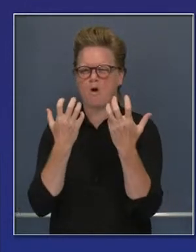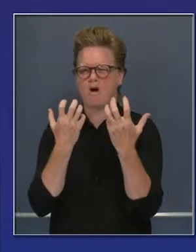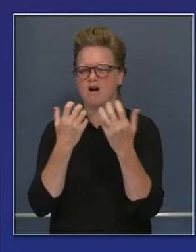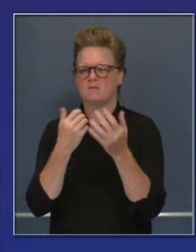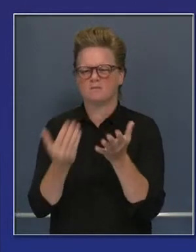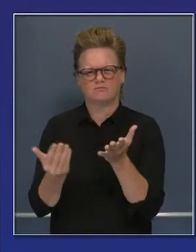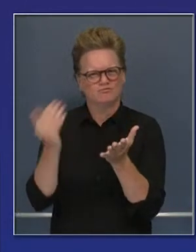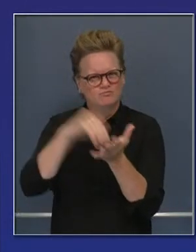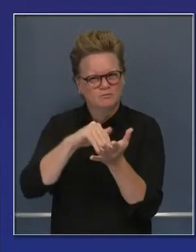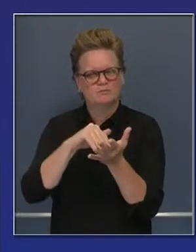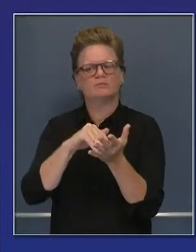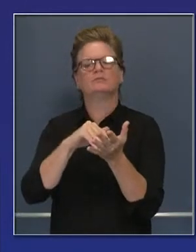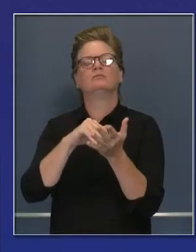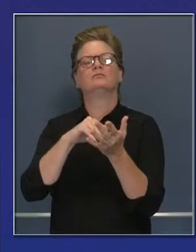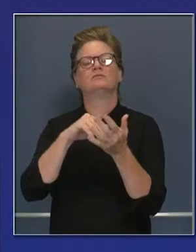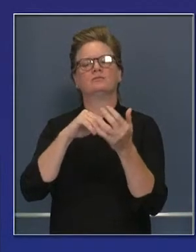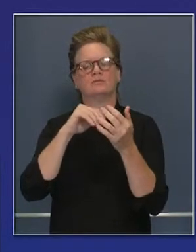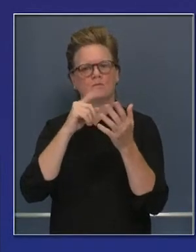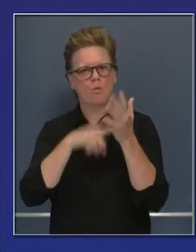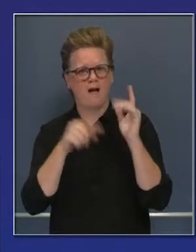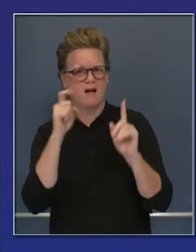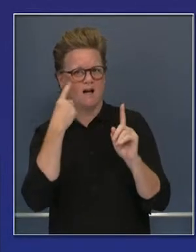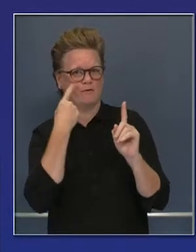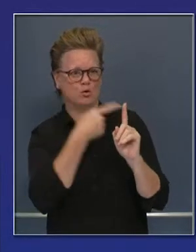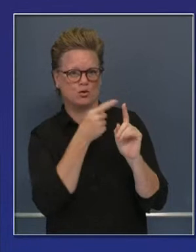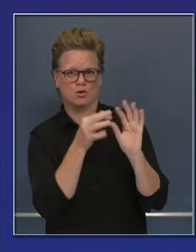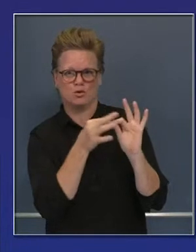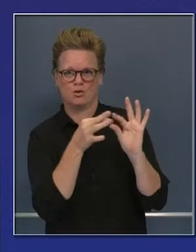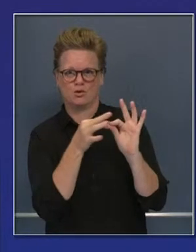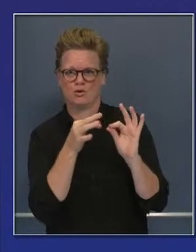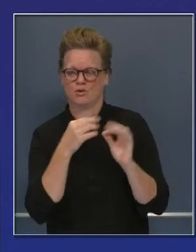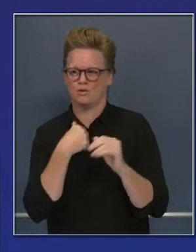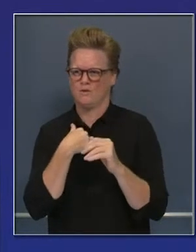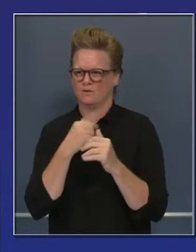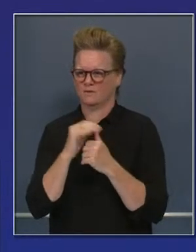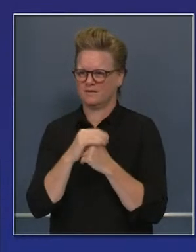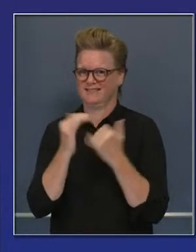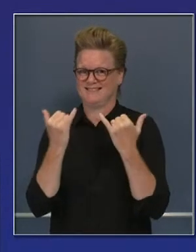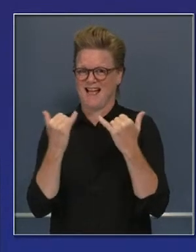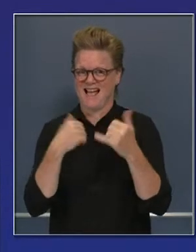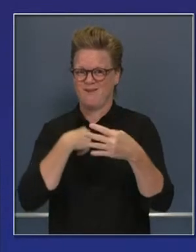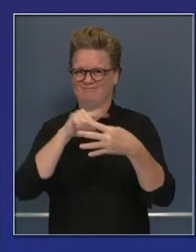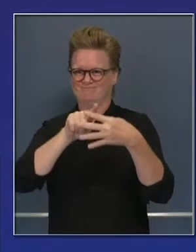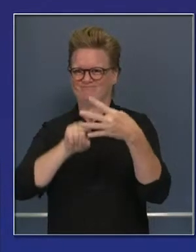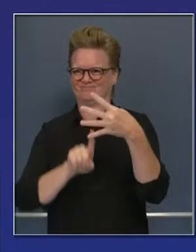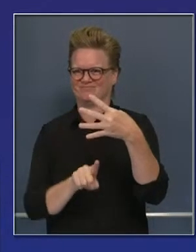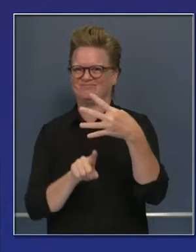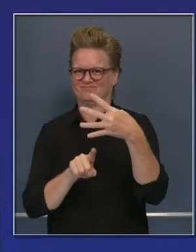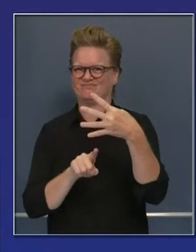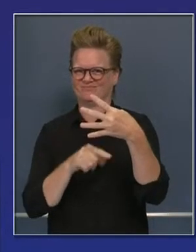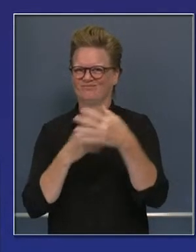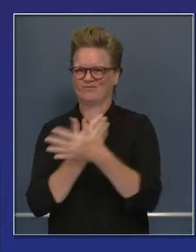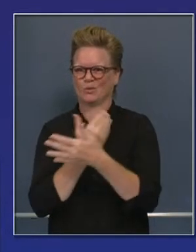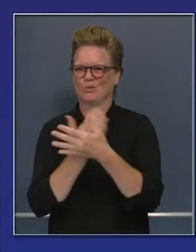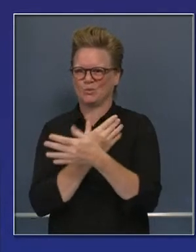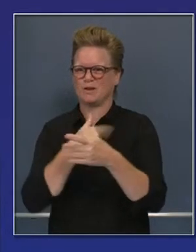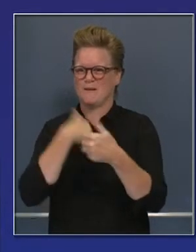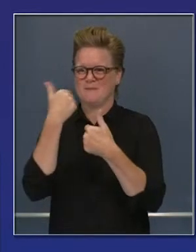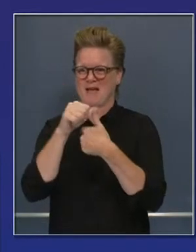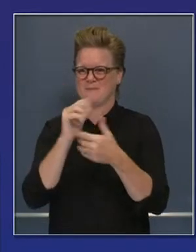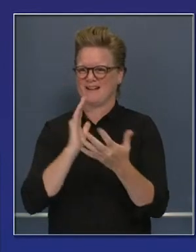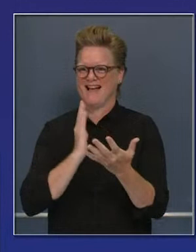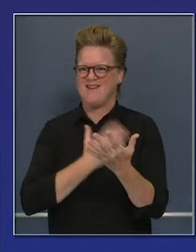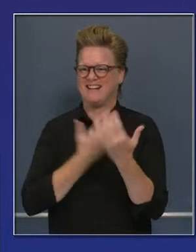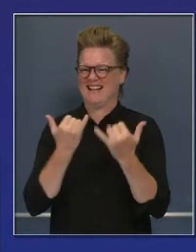made, we are now into the second week with our new framework, really to work with counties, and I just want